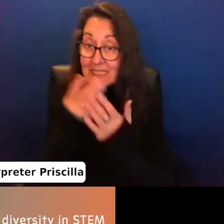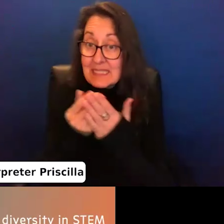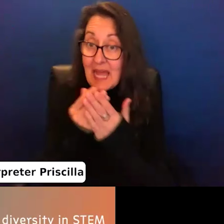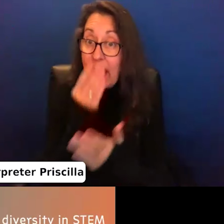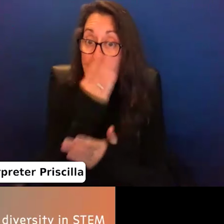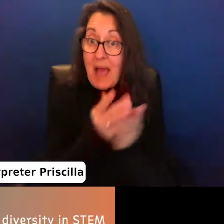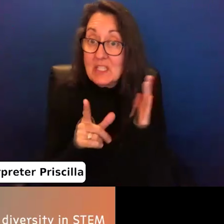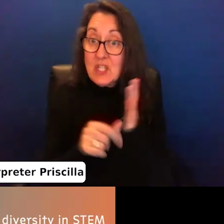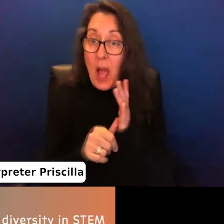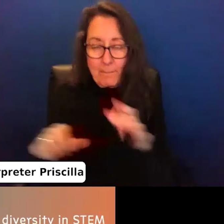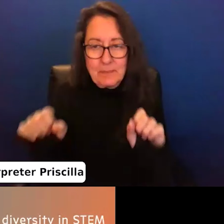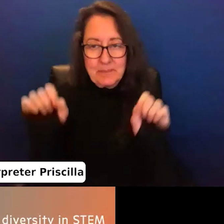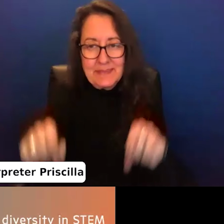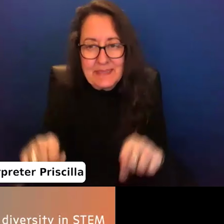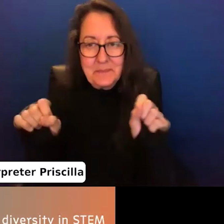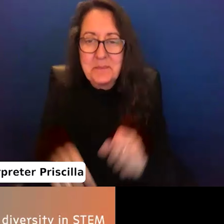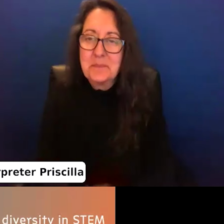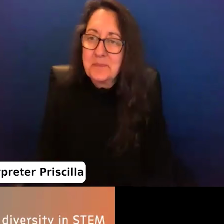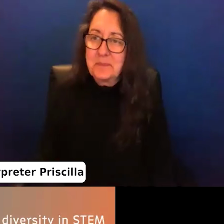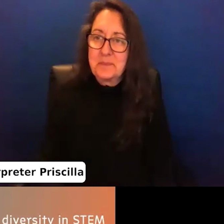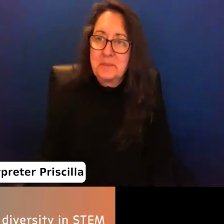all.